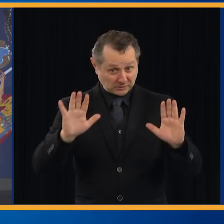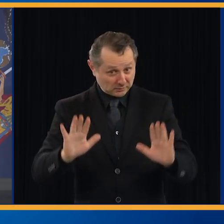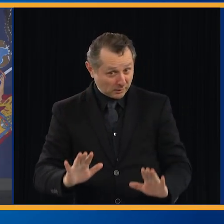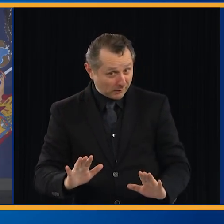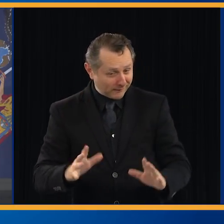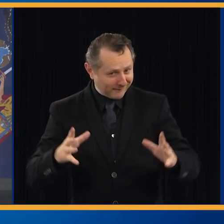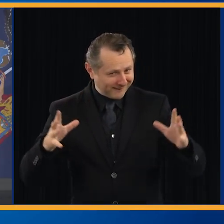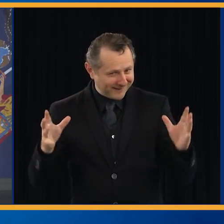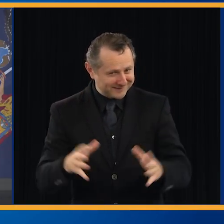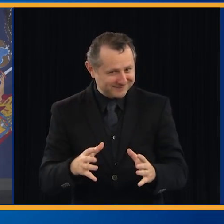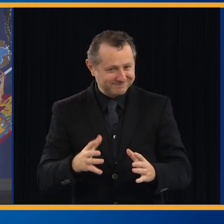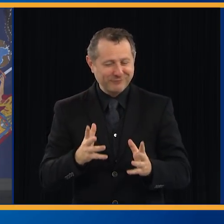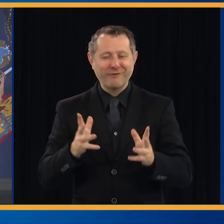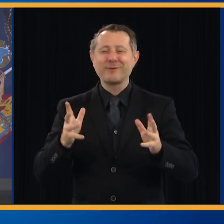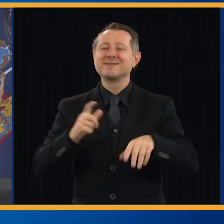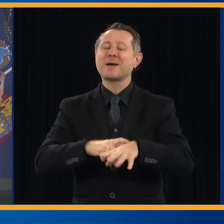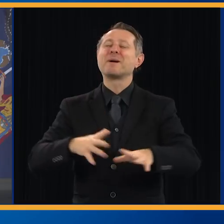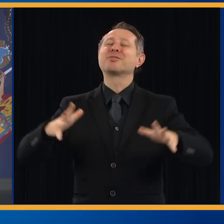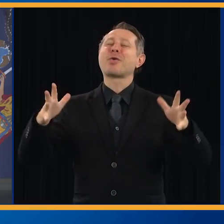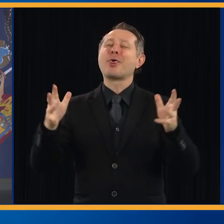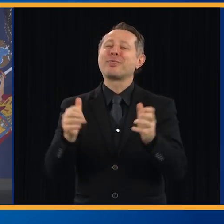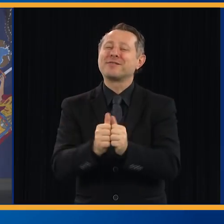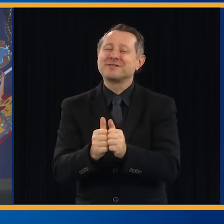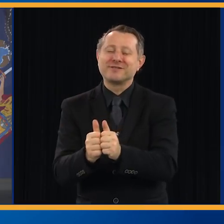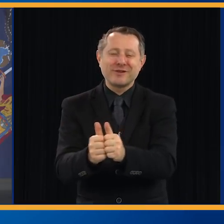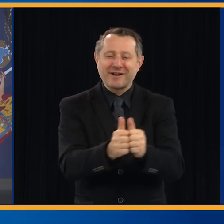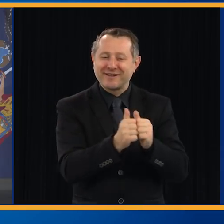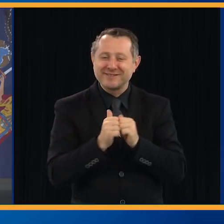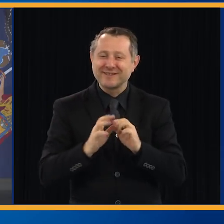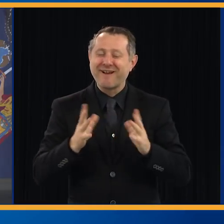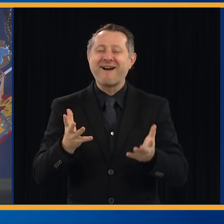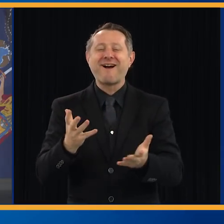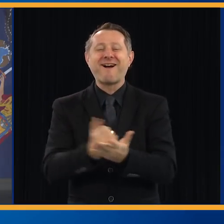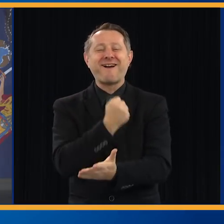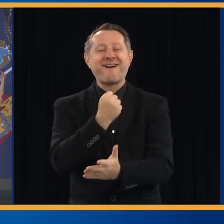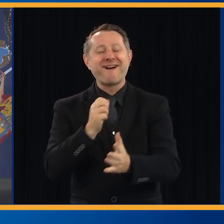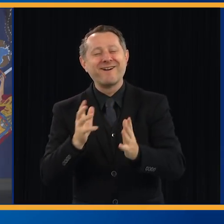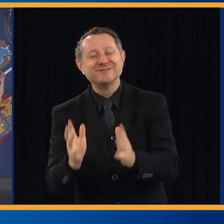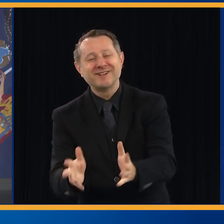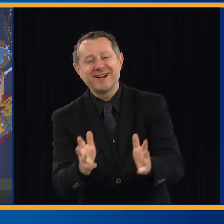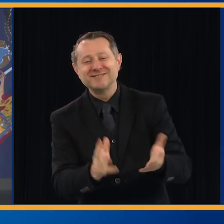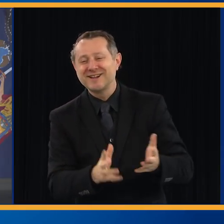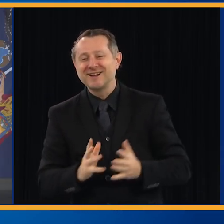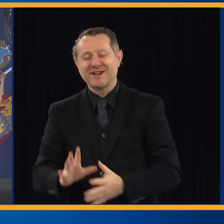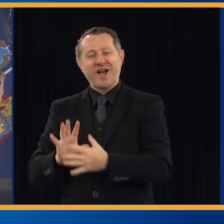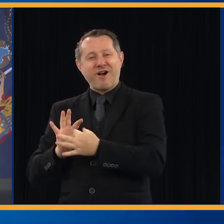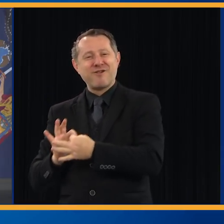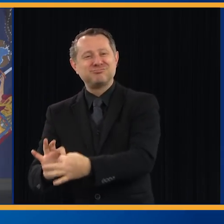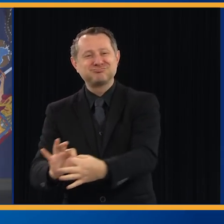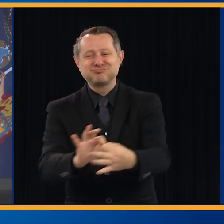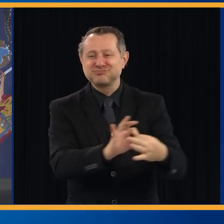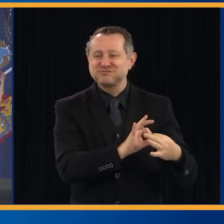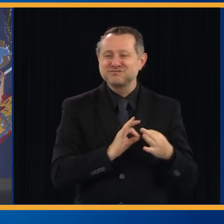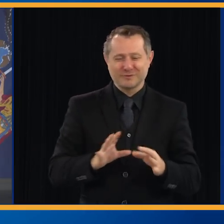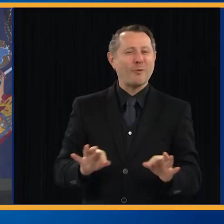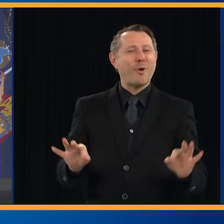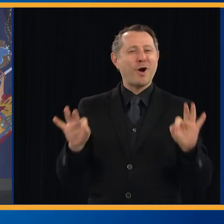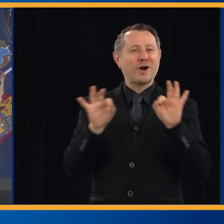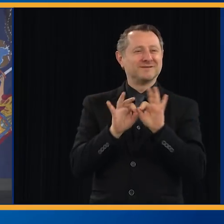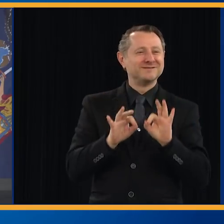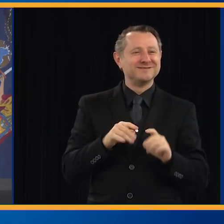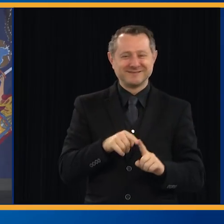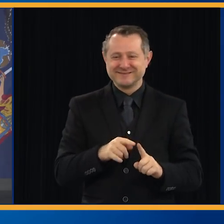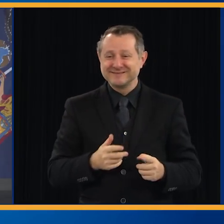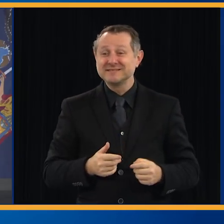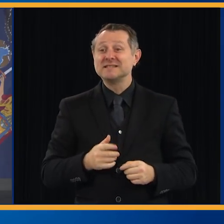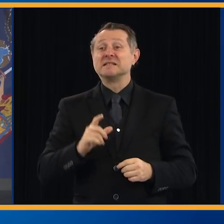together, to take the time to sit and to talk and to reconnect. People talk about the Italians and they love the food. Yeah, they love the